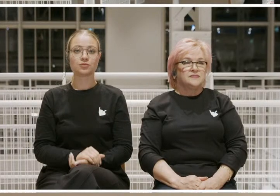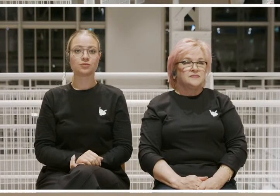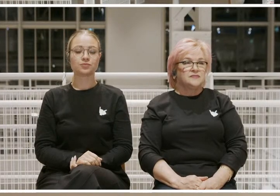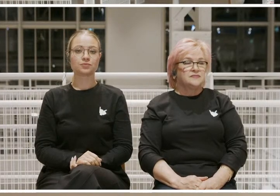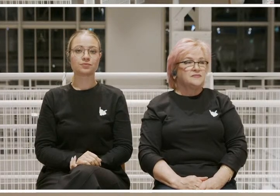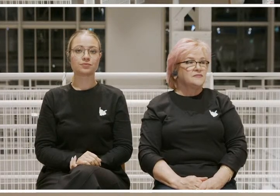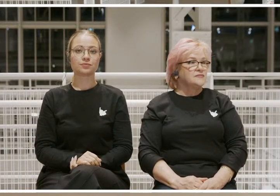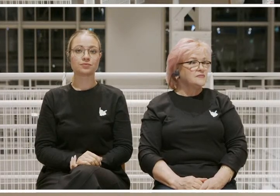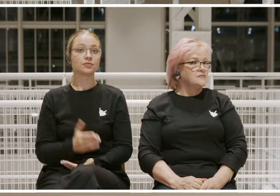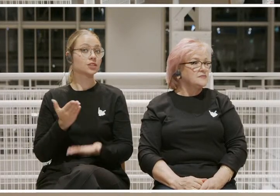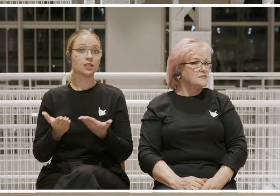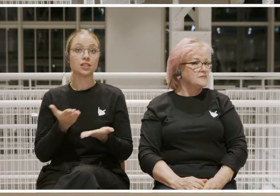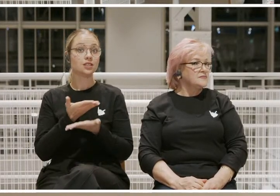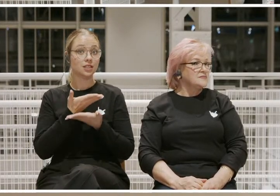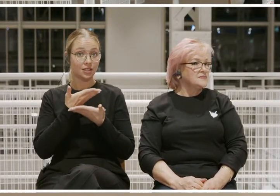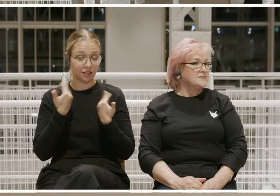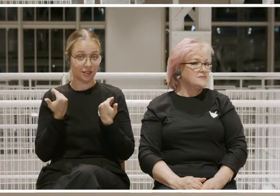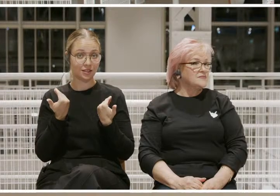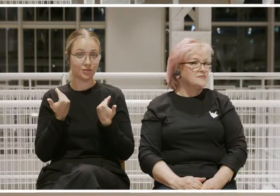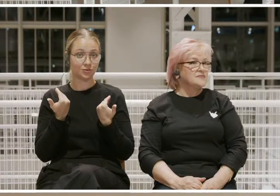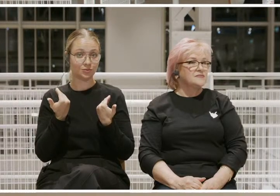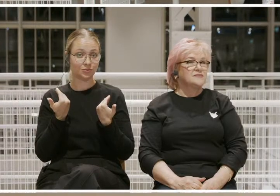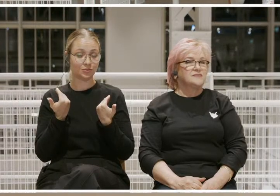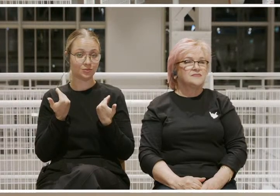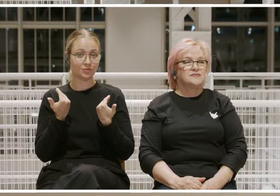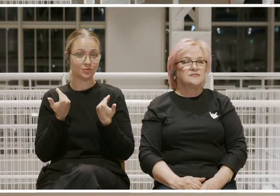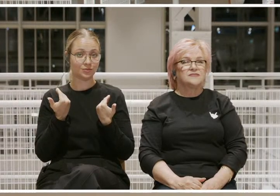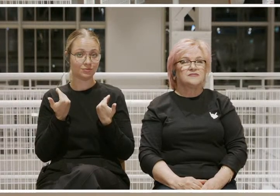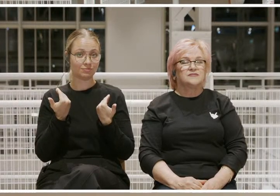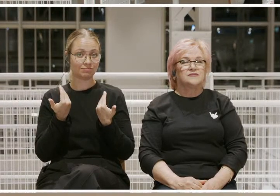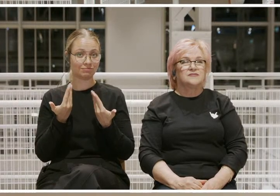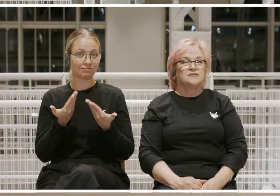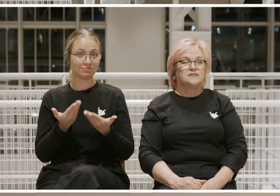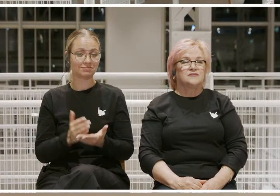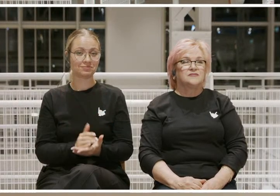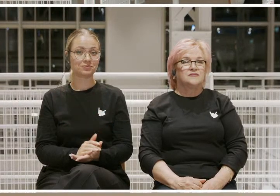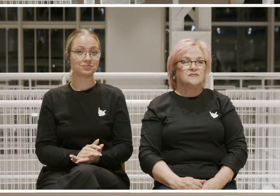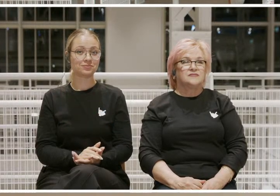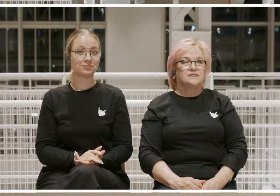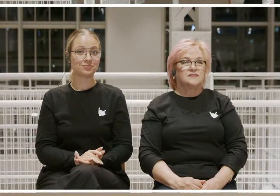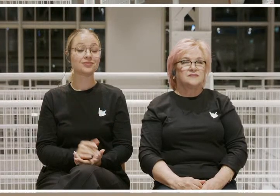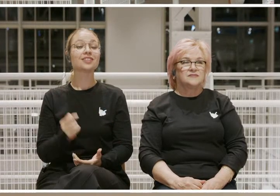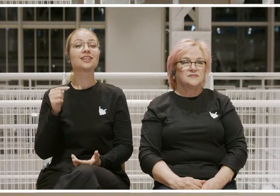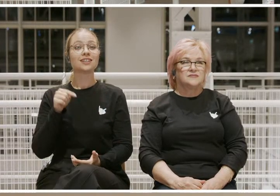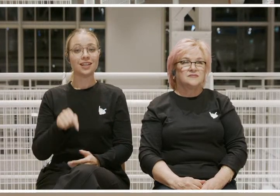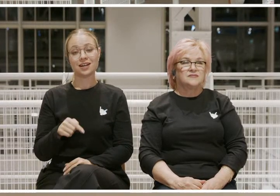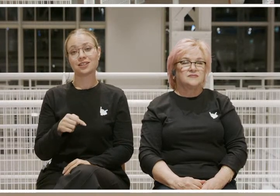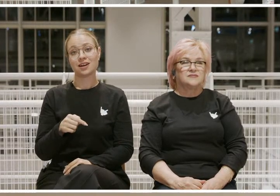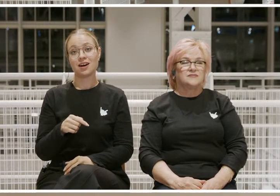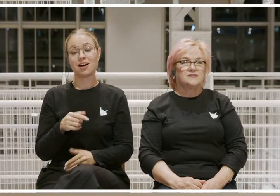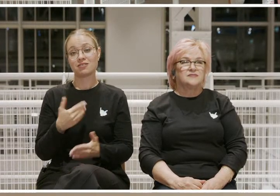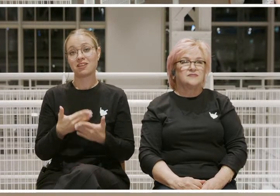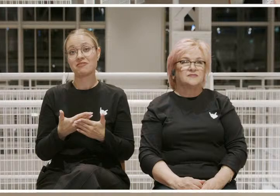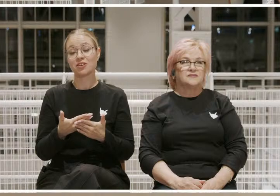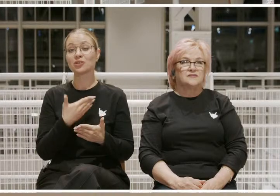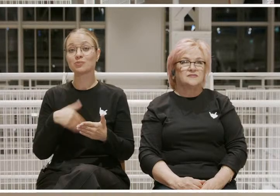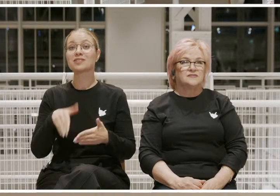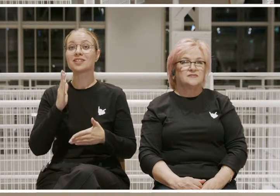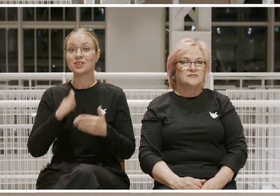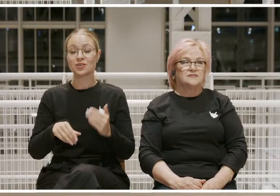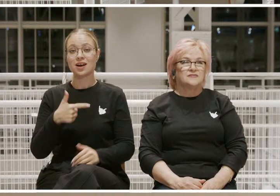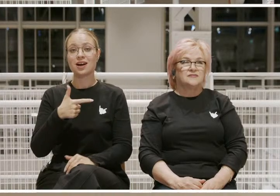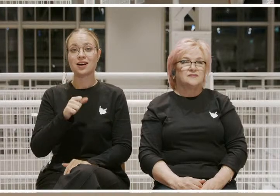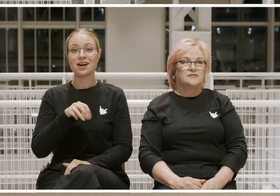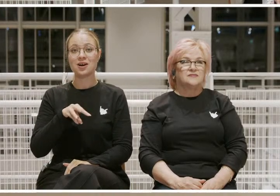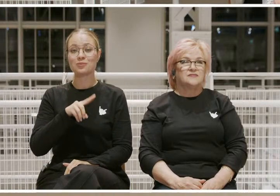If not, then I guess this is the end of your presentation. Thank you again, Gamze. And I also